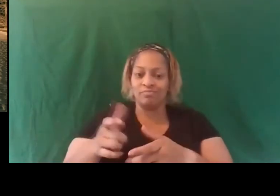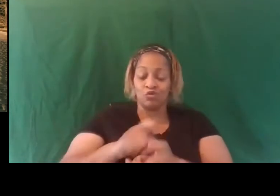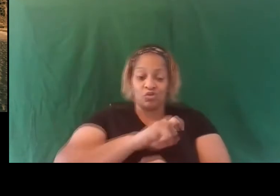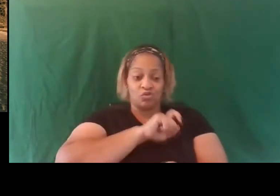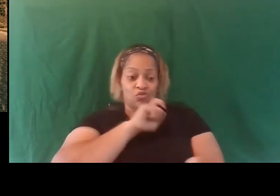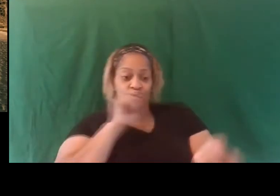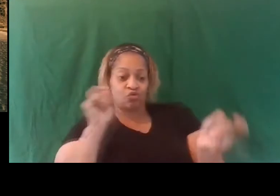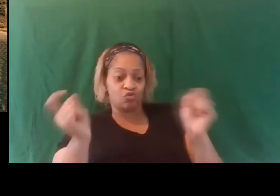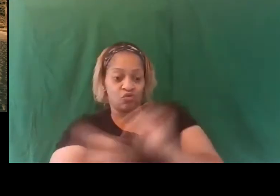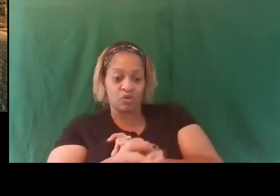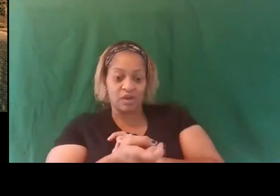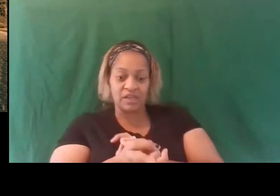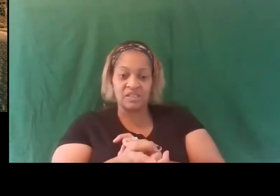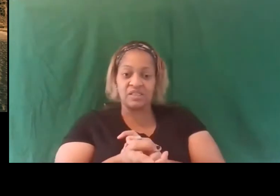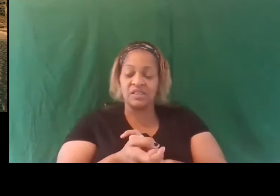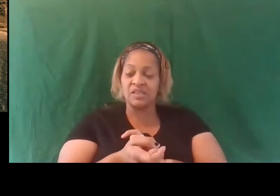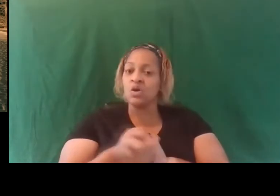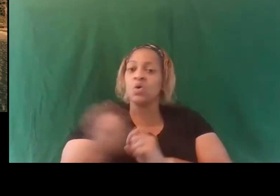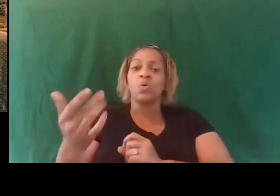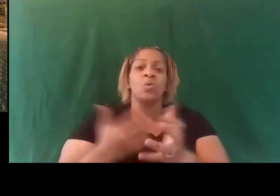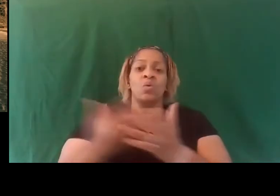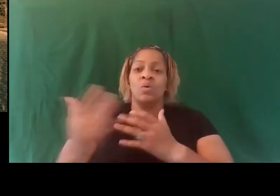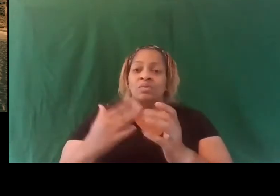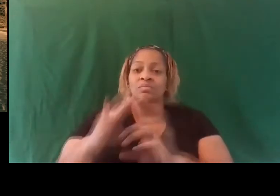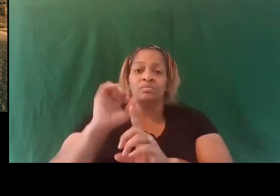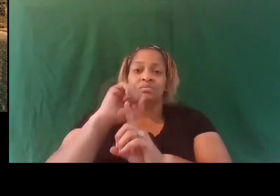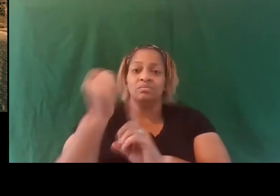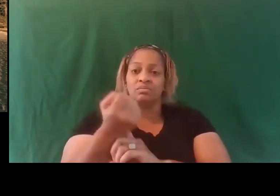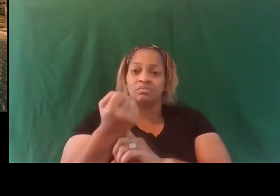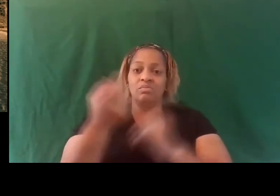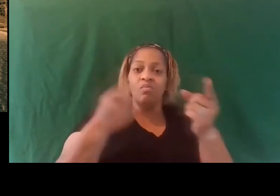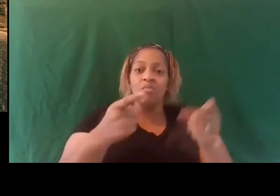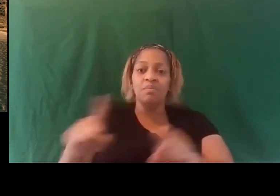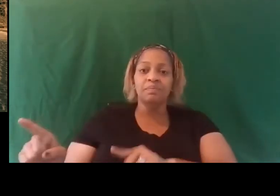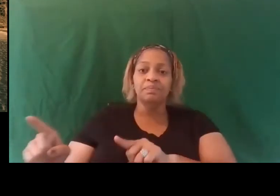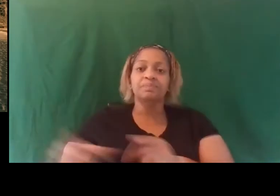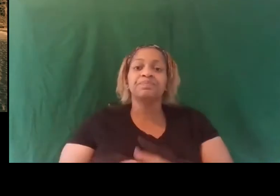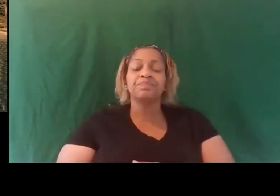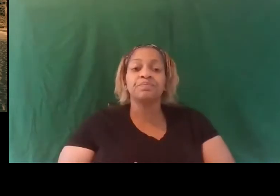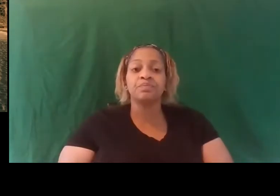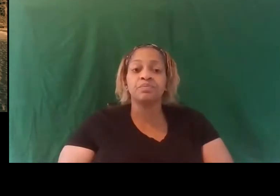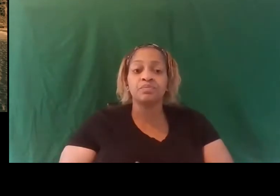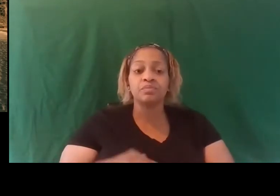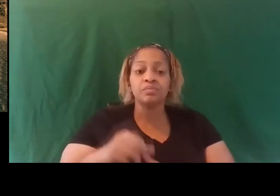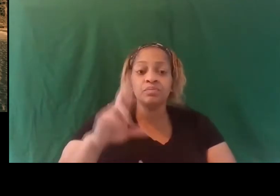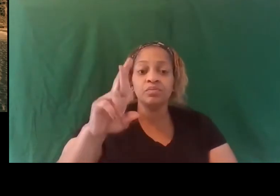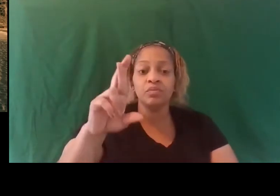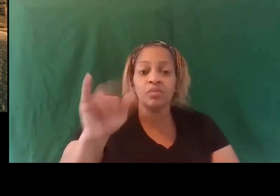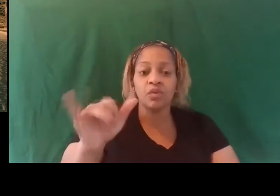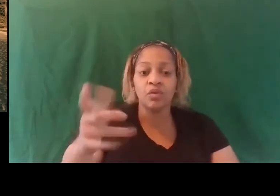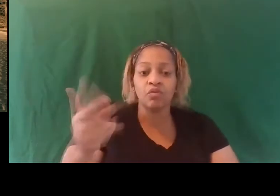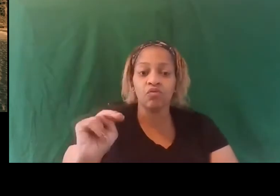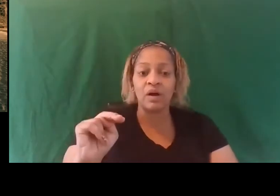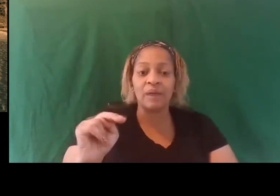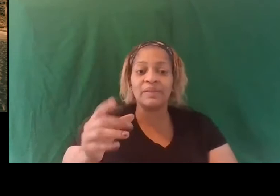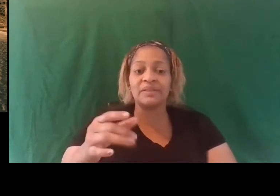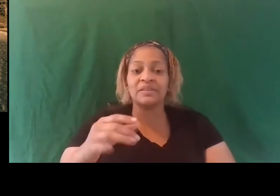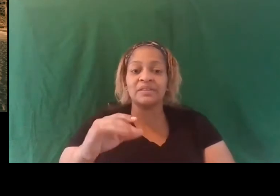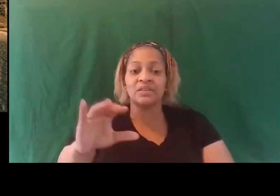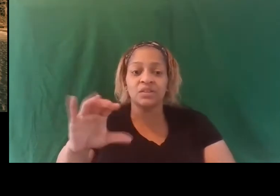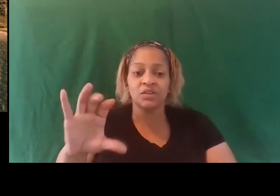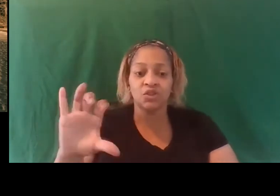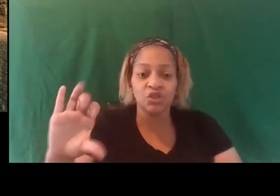and traverse whatever the situation is. Robin Sharma says, everything is created